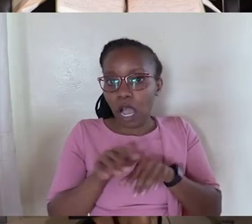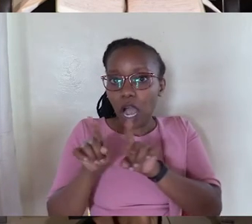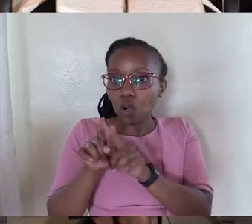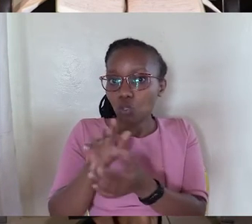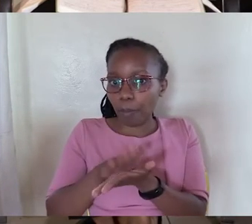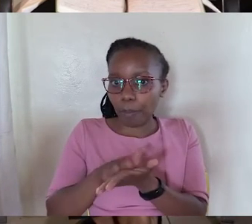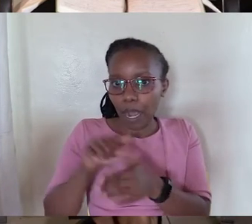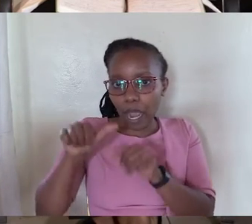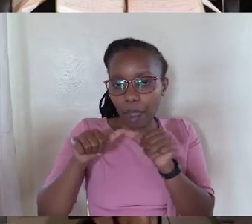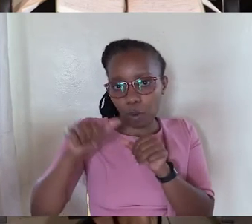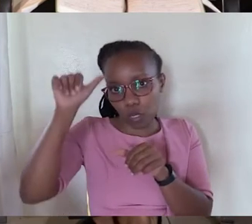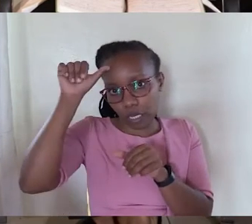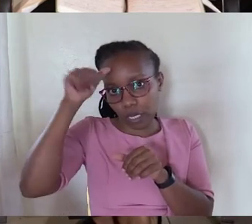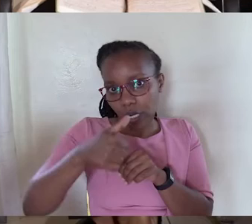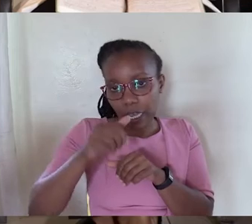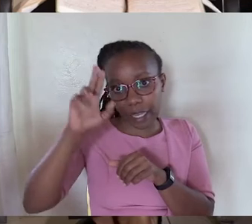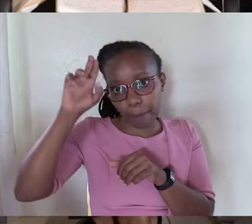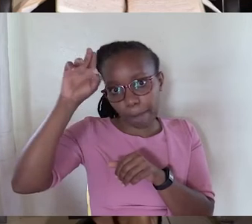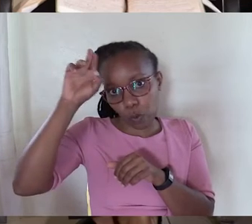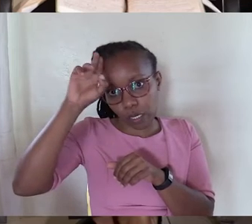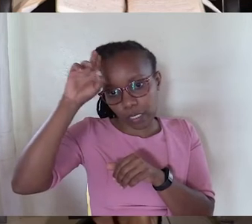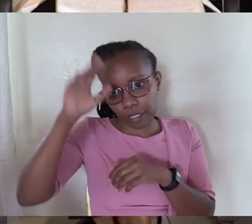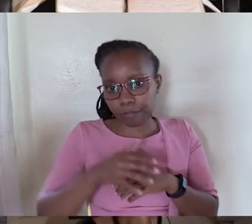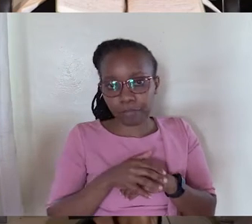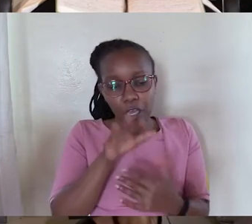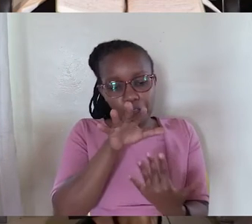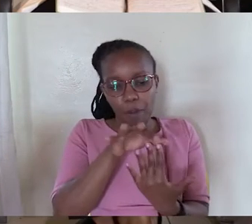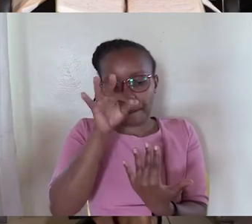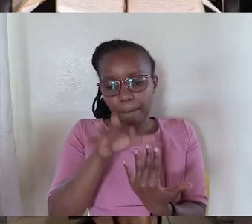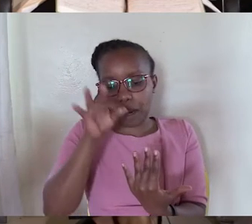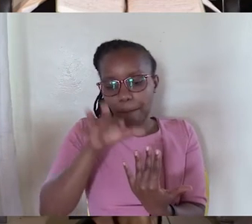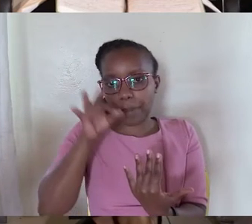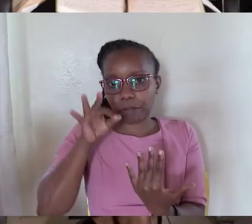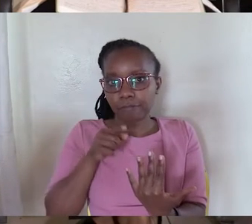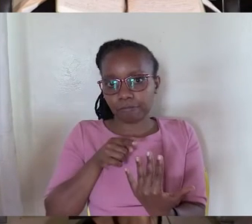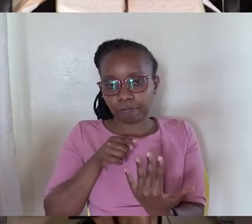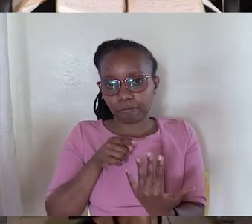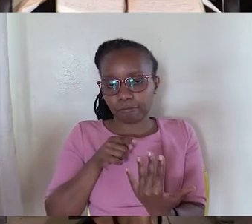recommendation on intelligence-led policing, such that then if we are mapping out